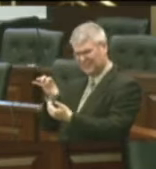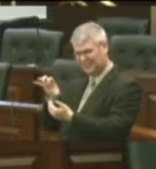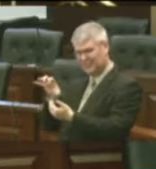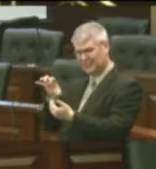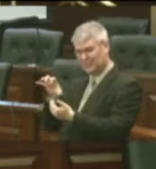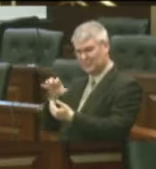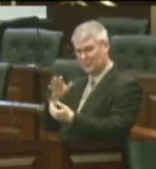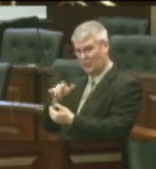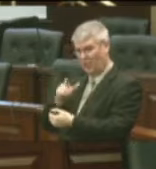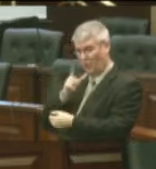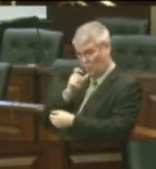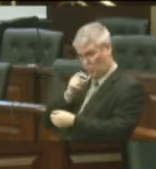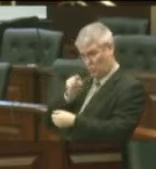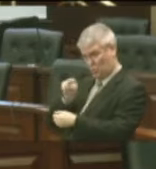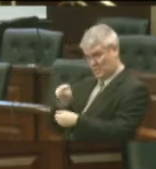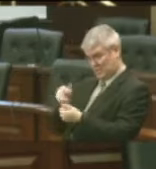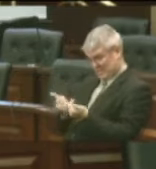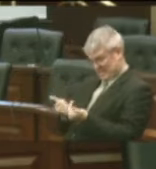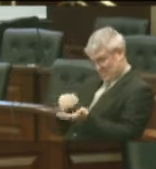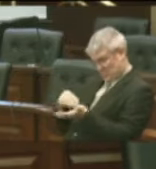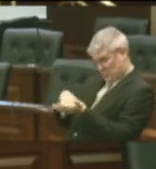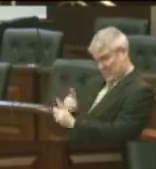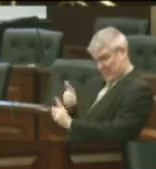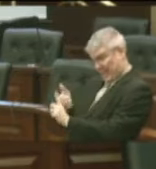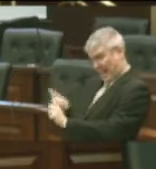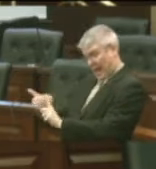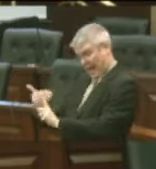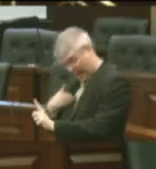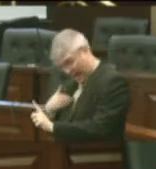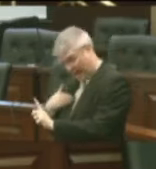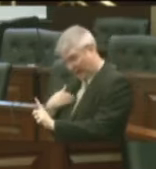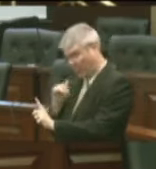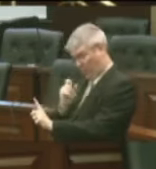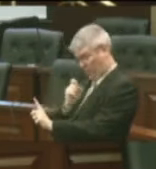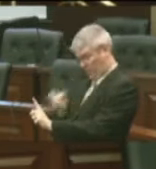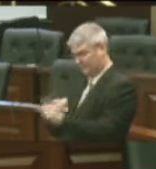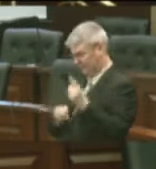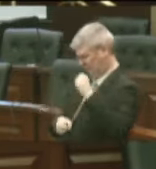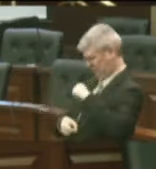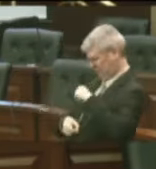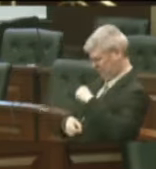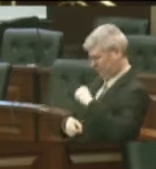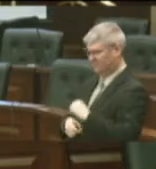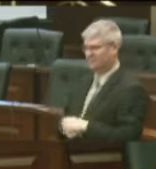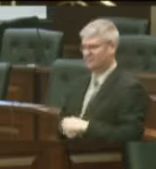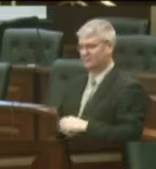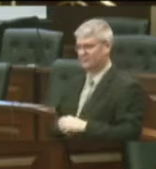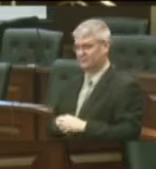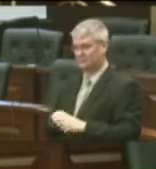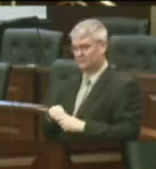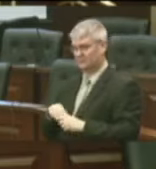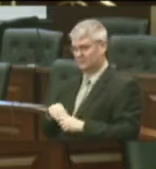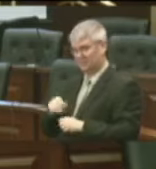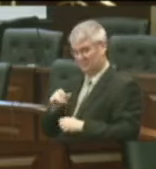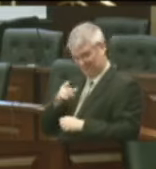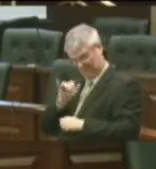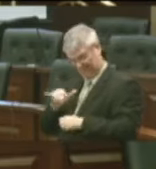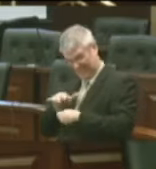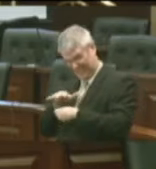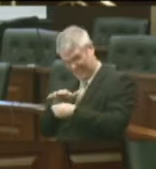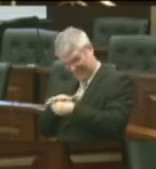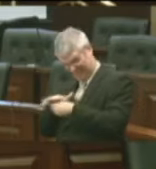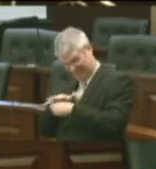currently in public schools? Yes. And is Is that enough to make the kind